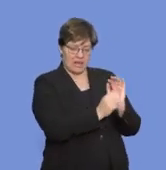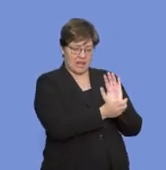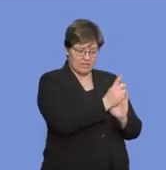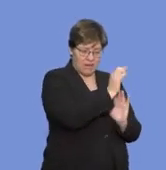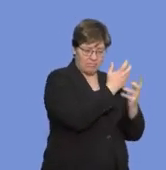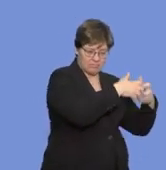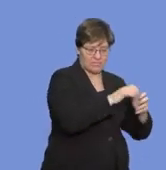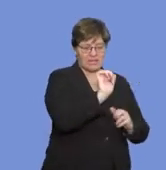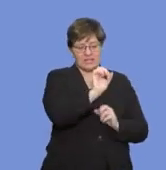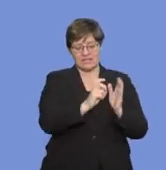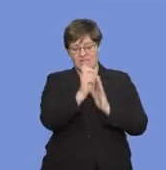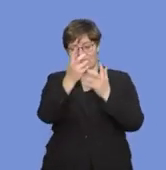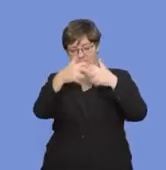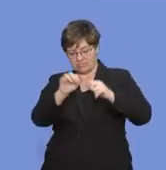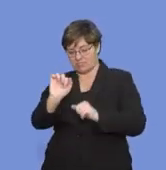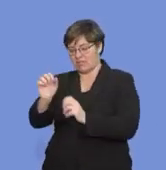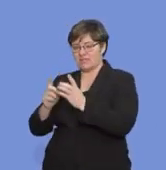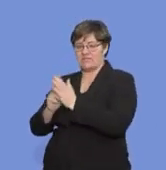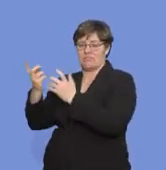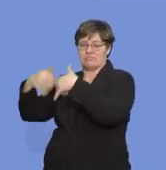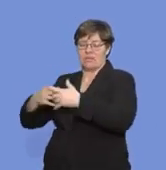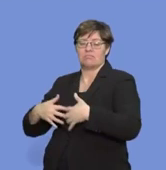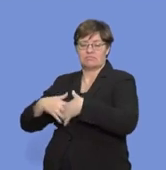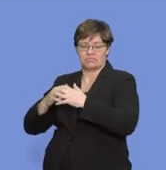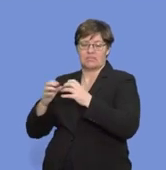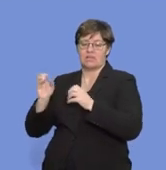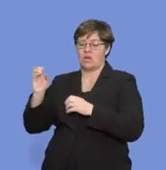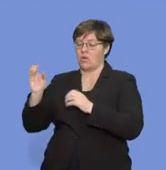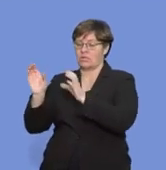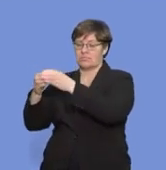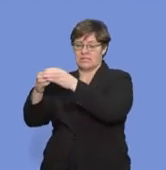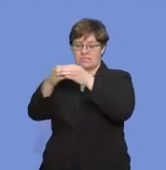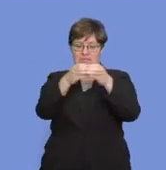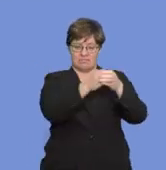have evolved or developed into new species.